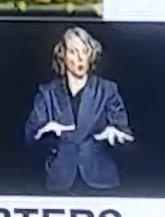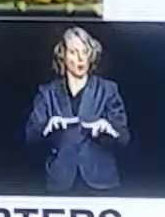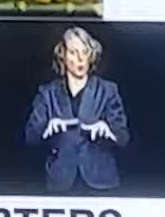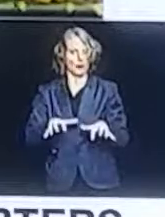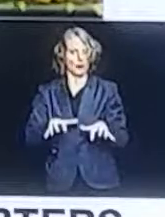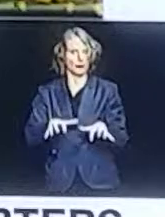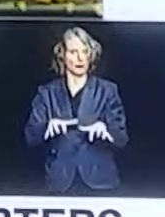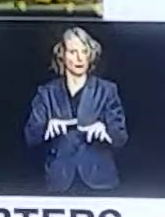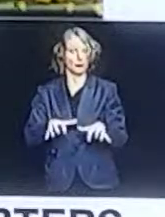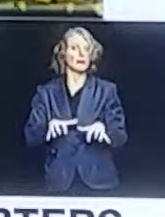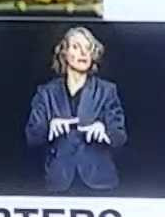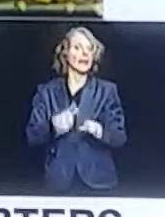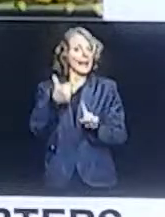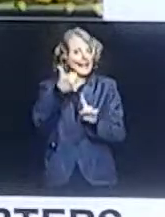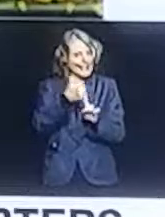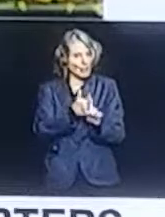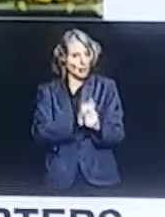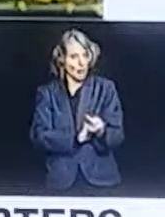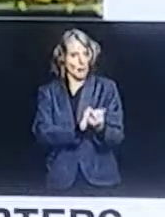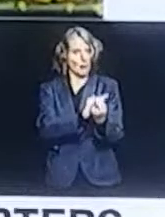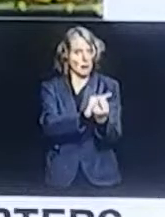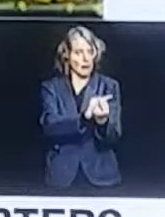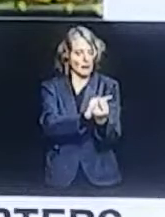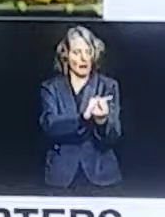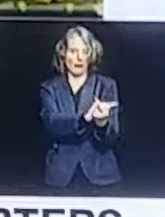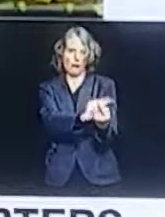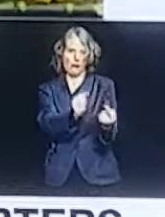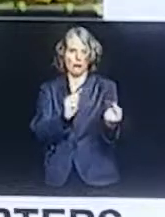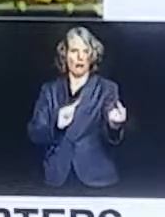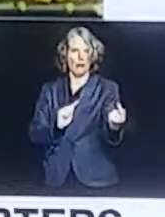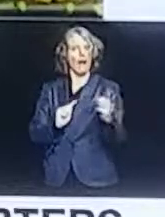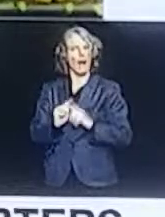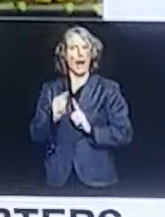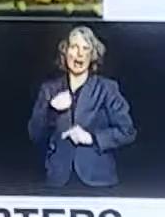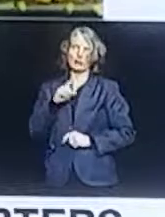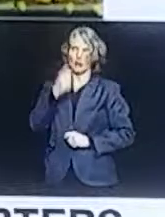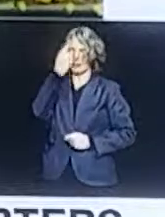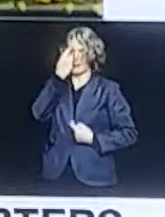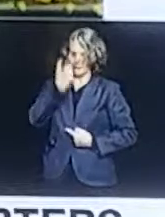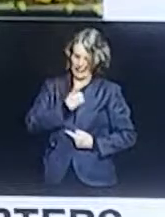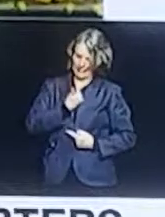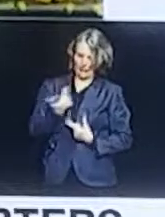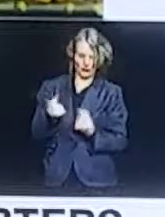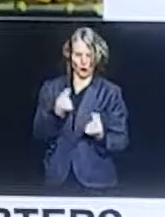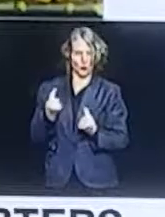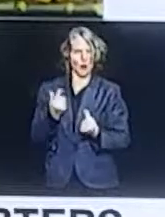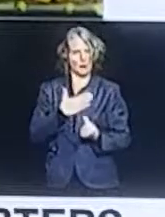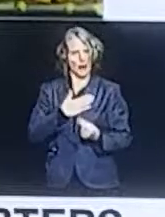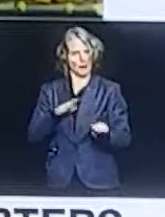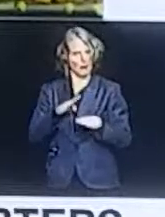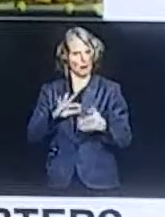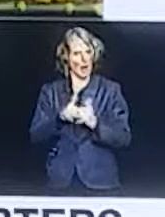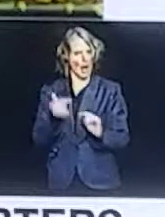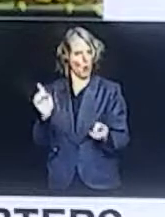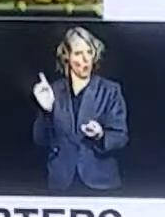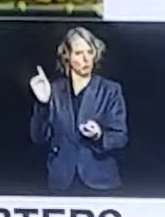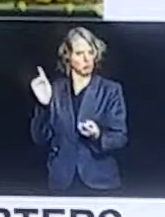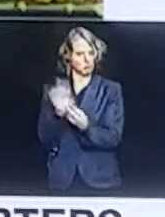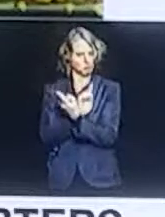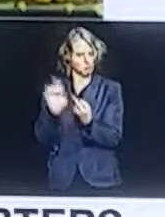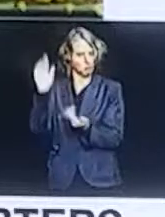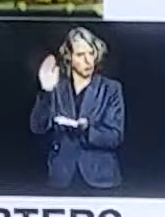contacts. Each person, each and every one of us, should think about what we can do to reduce our contacts as much as